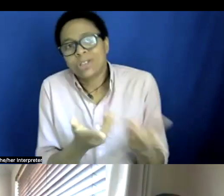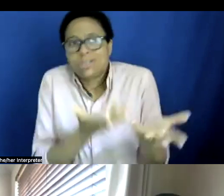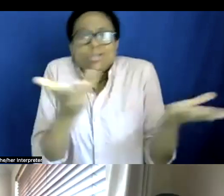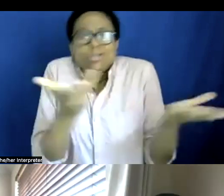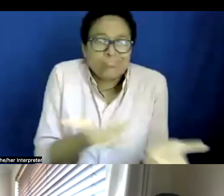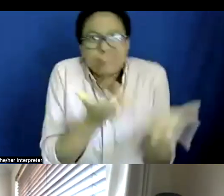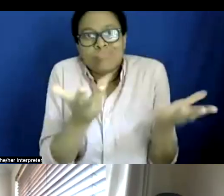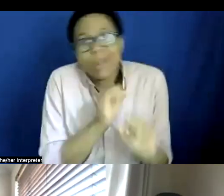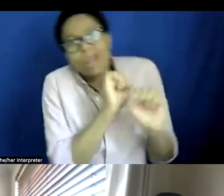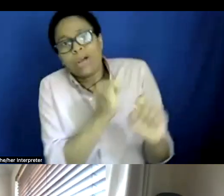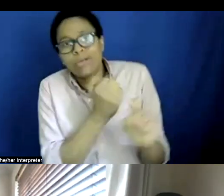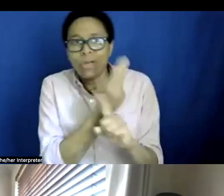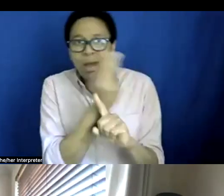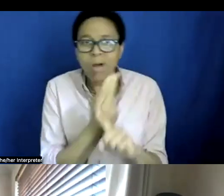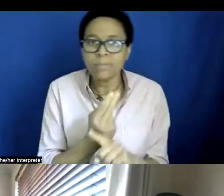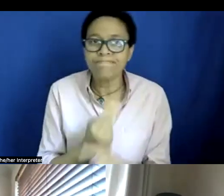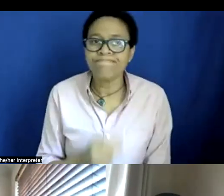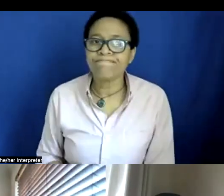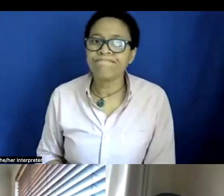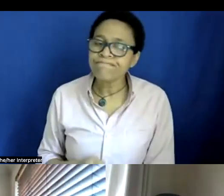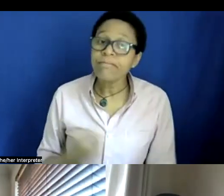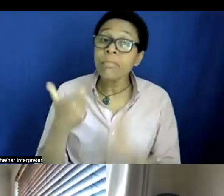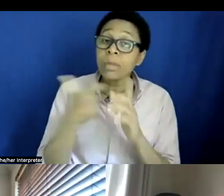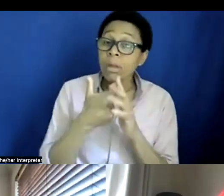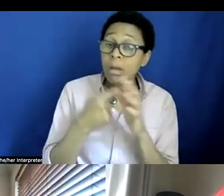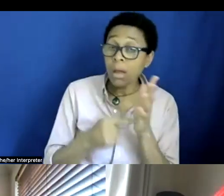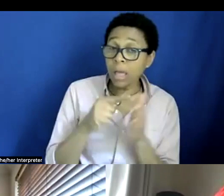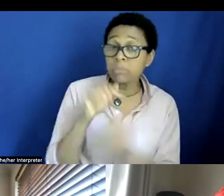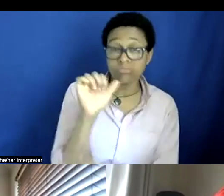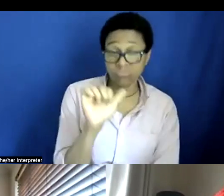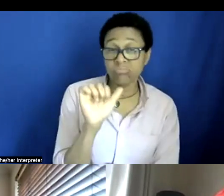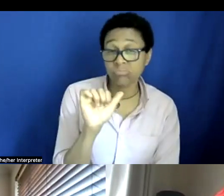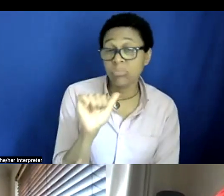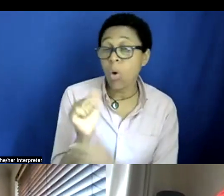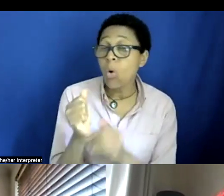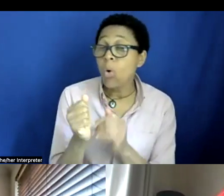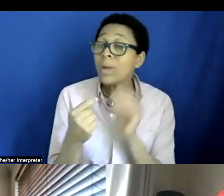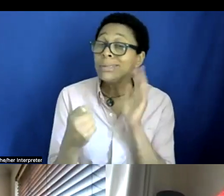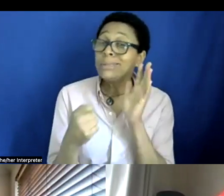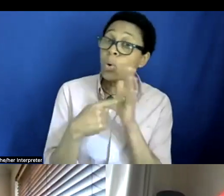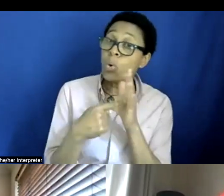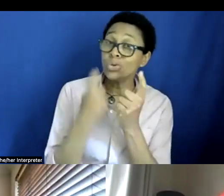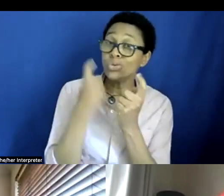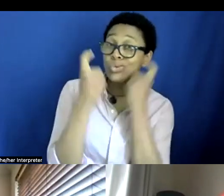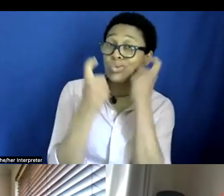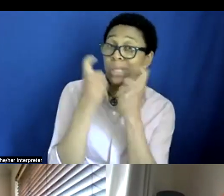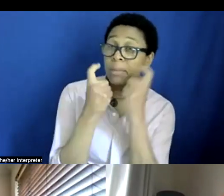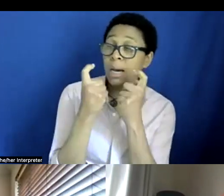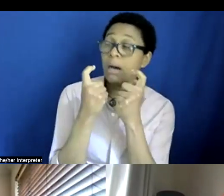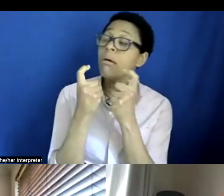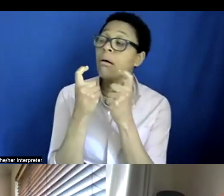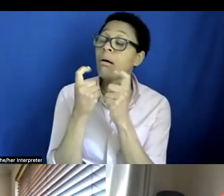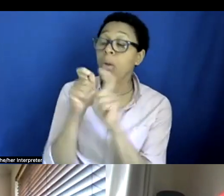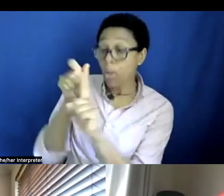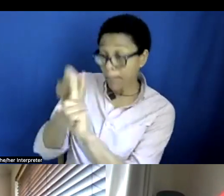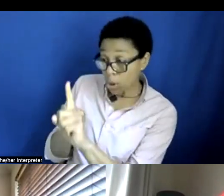Thanks, Jo. And yeah, I think it is really important to think about, you know, what people's backgrounds and, you know, how they've come to this work, and